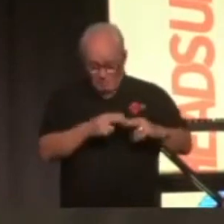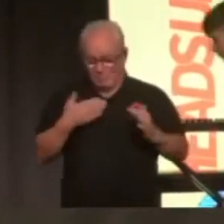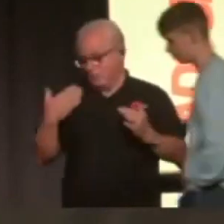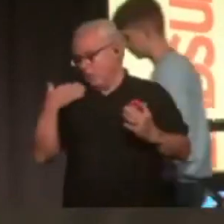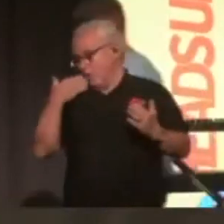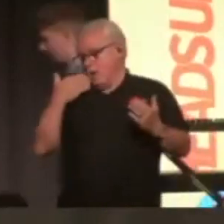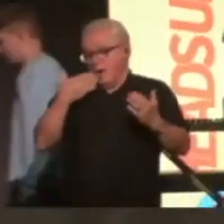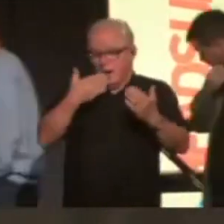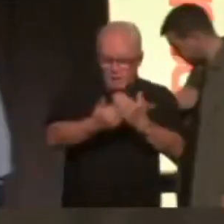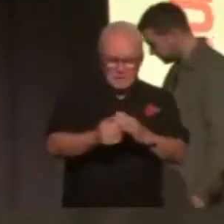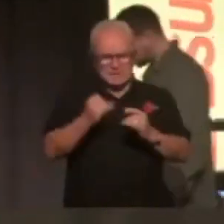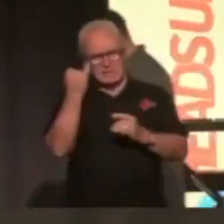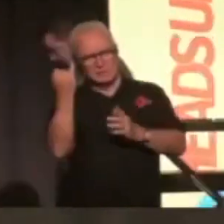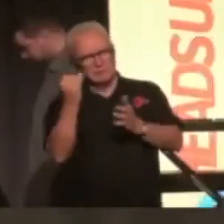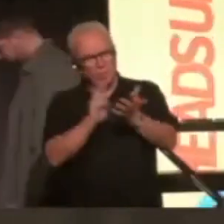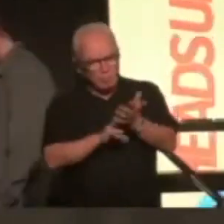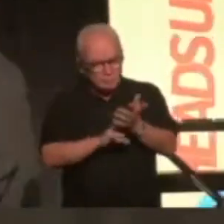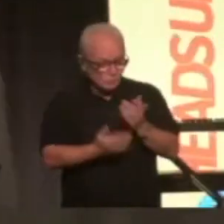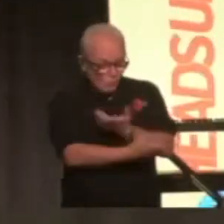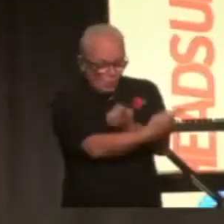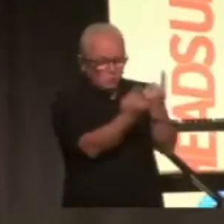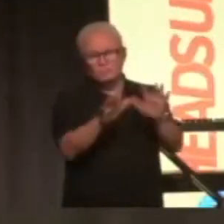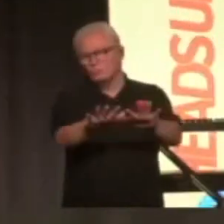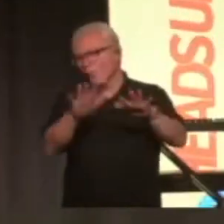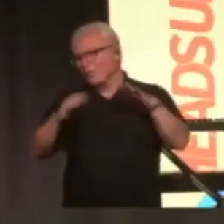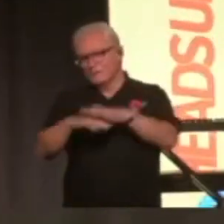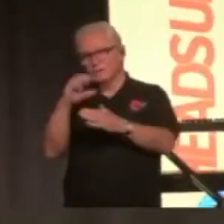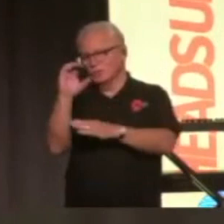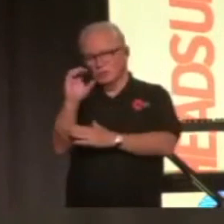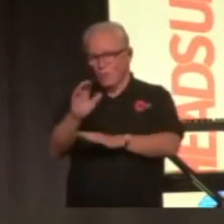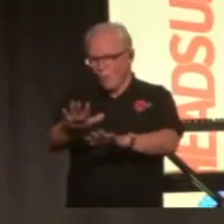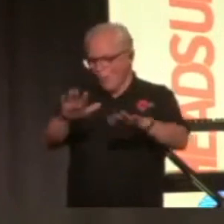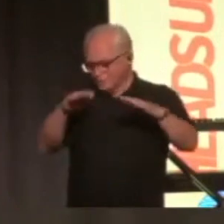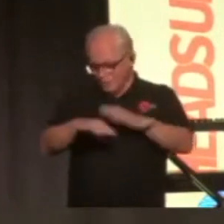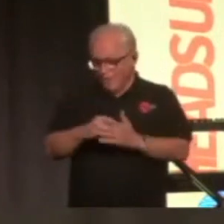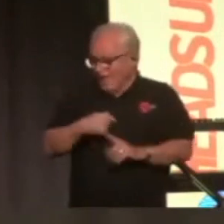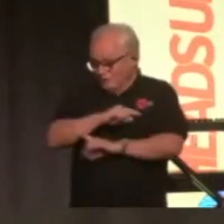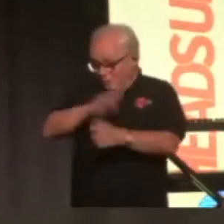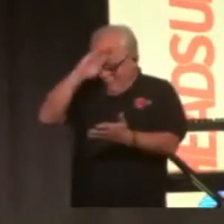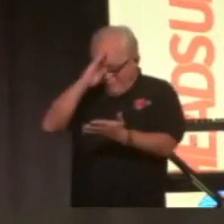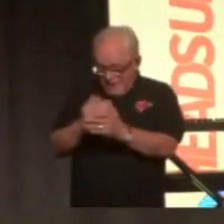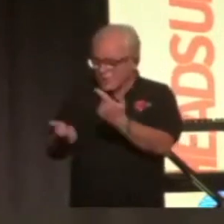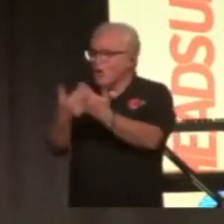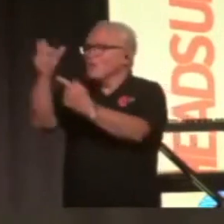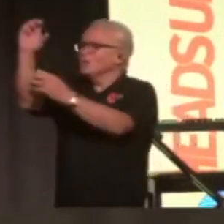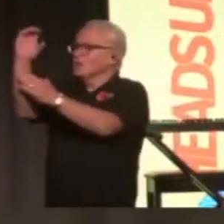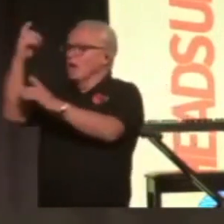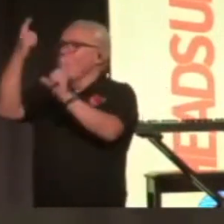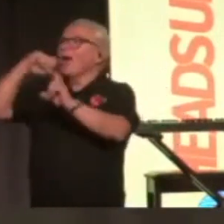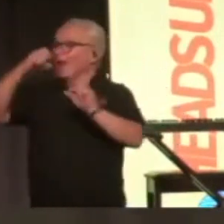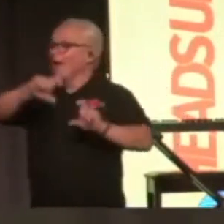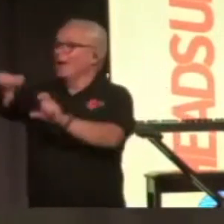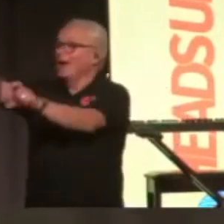last 6 months. You've been a wonderful church, a wonderful church. I don't believe that there's any other church would have